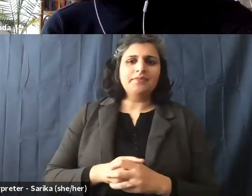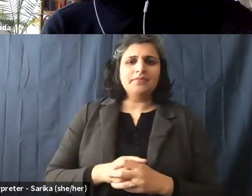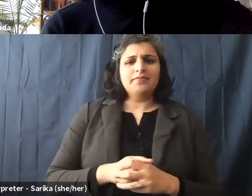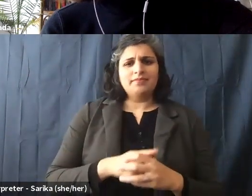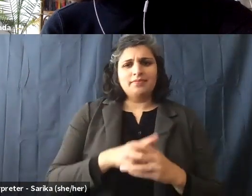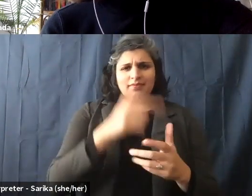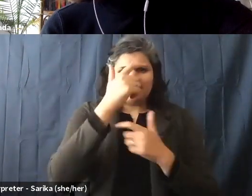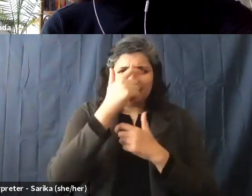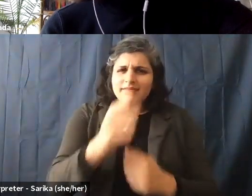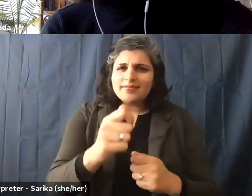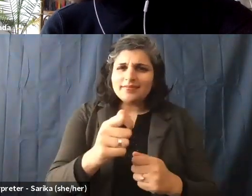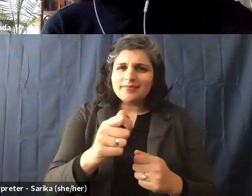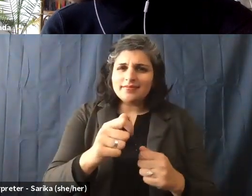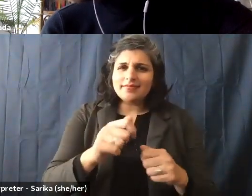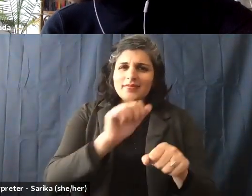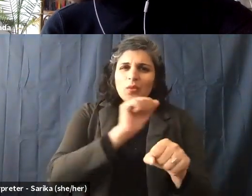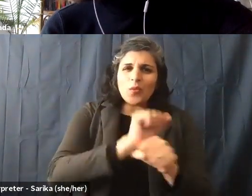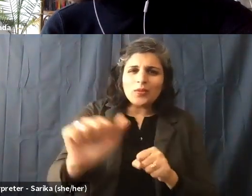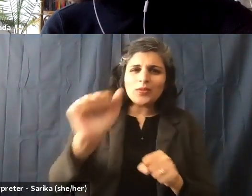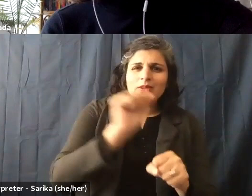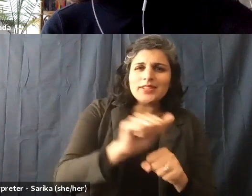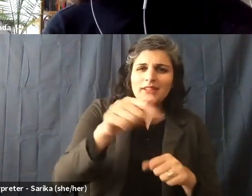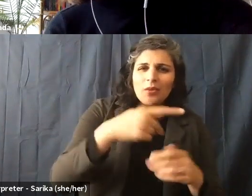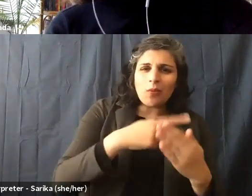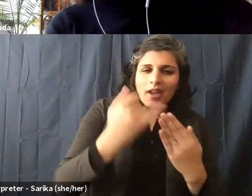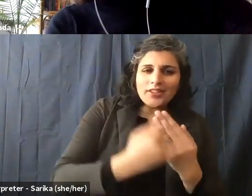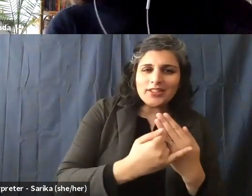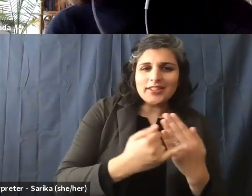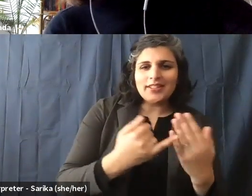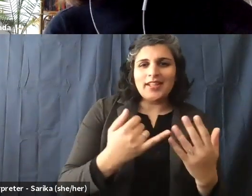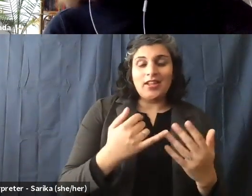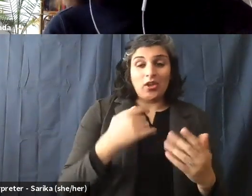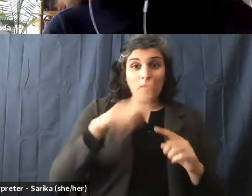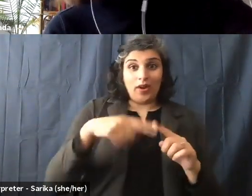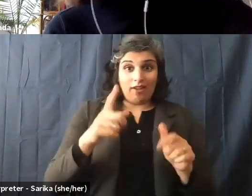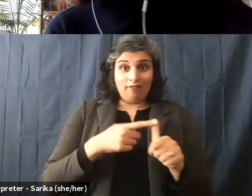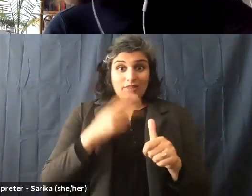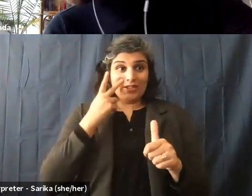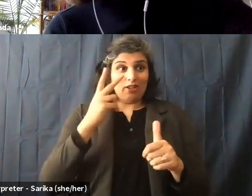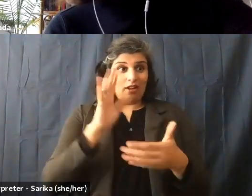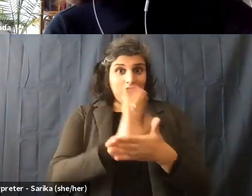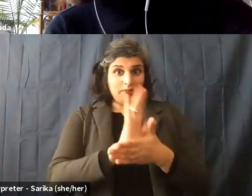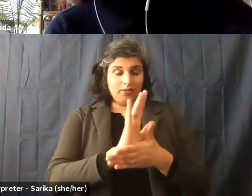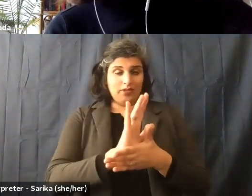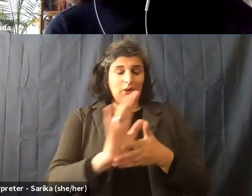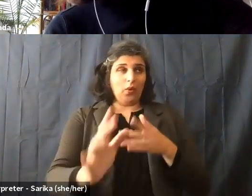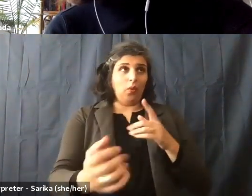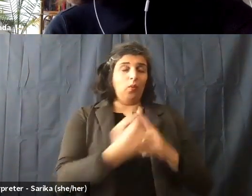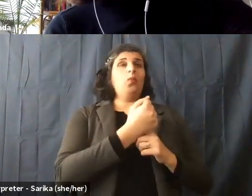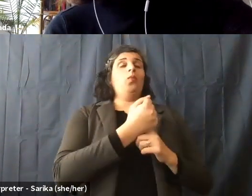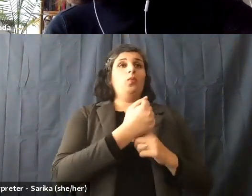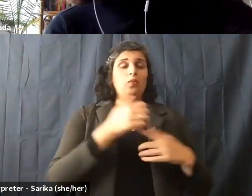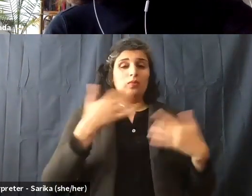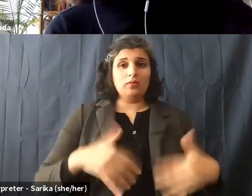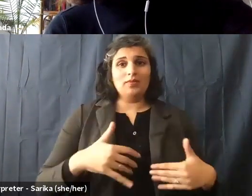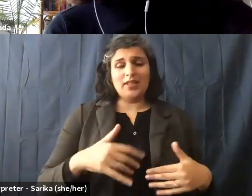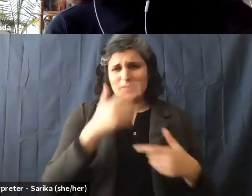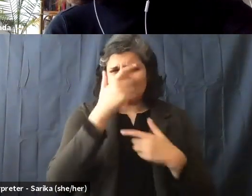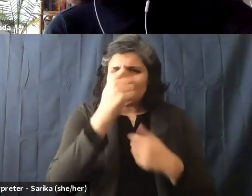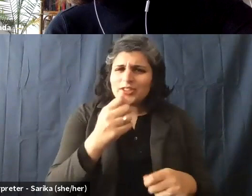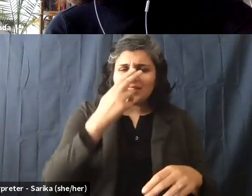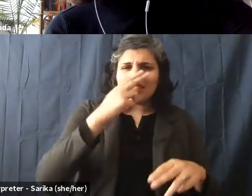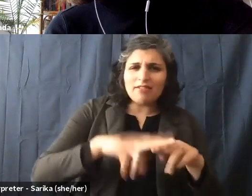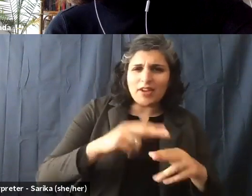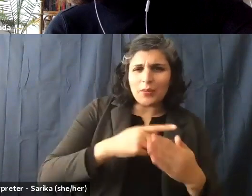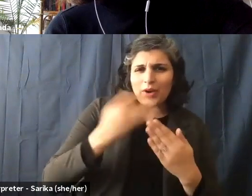on this project, and I'm just going to say a little bit about how the film struck me when I first saw it, that it's just been an interesting, fun project and a real